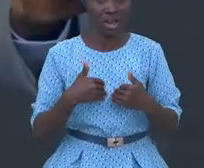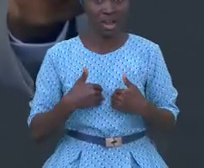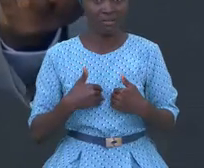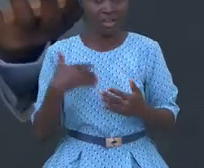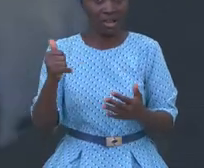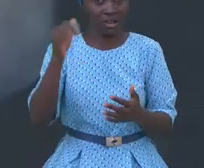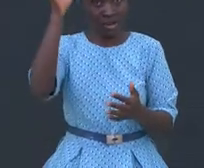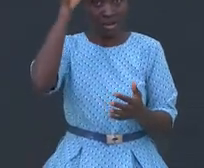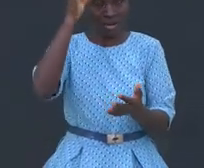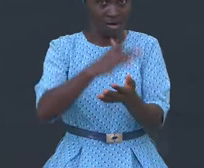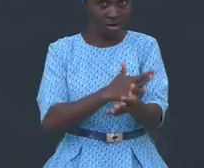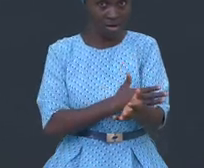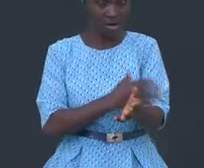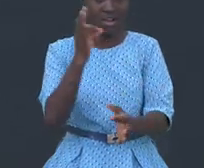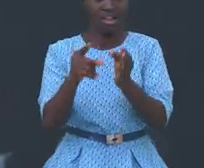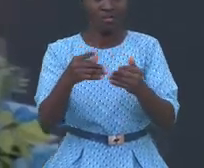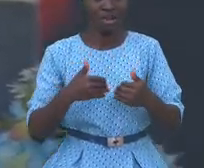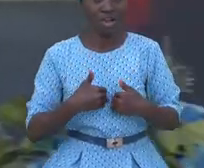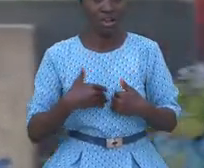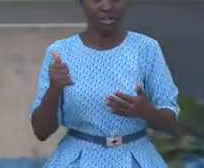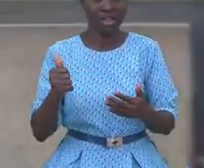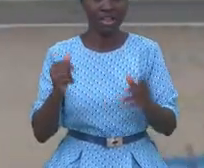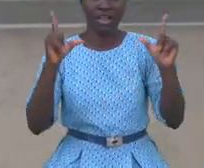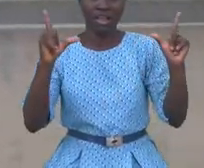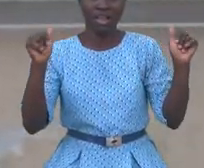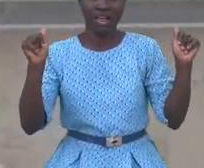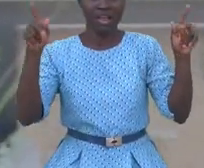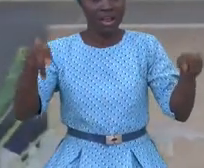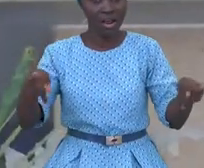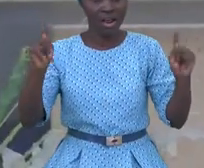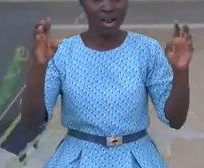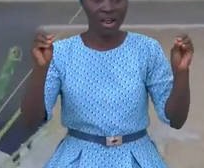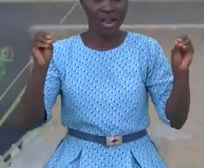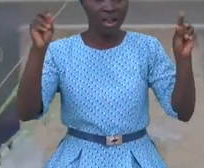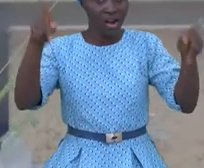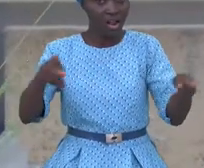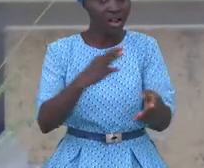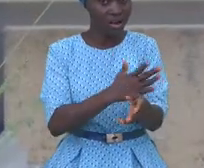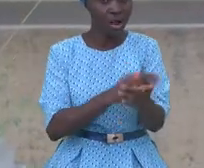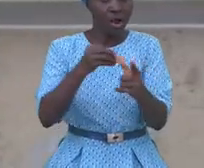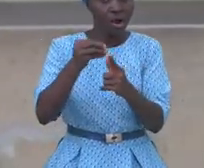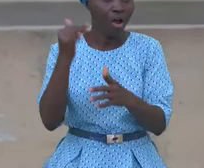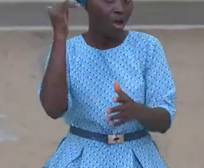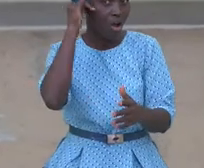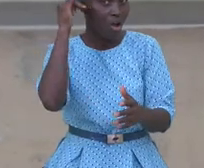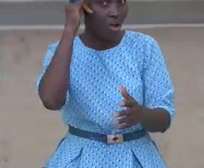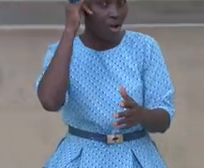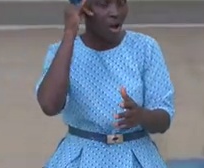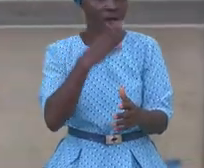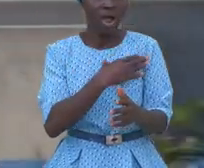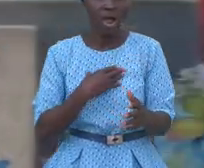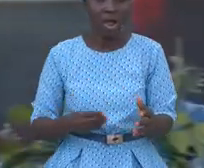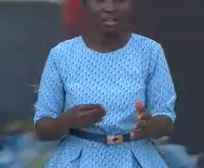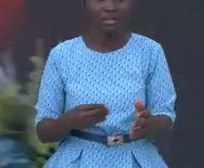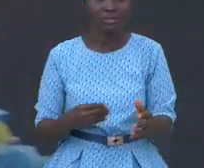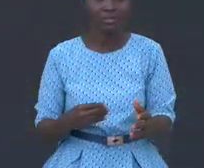tablet, if you have a laptop, if you have a phone, and then instead of